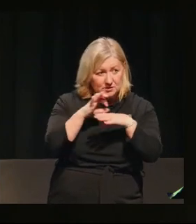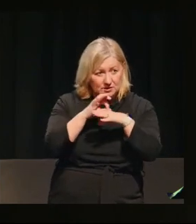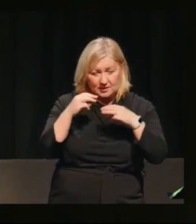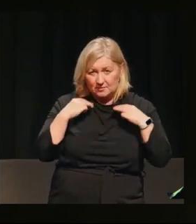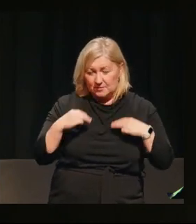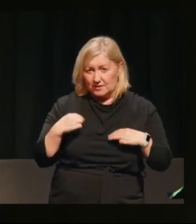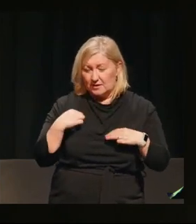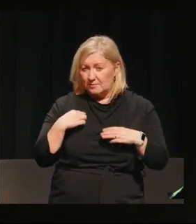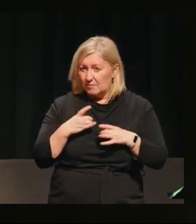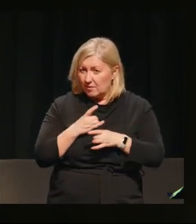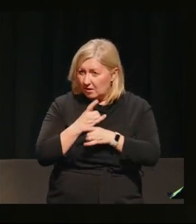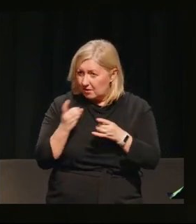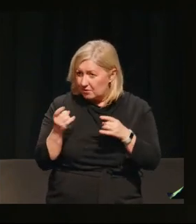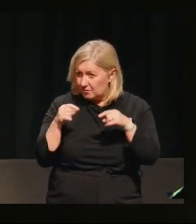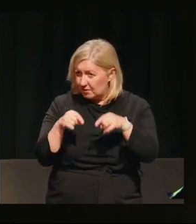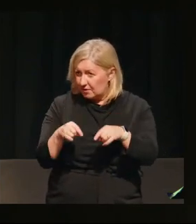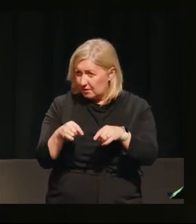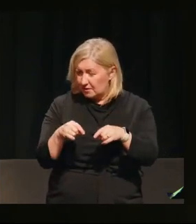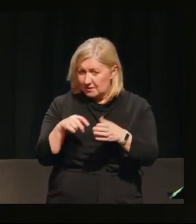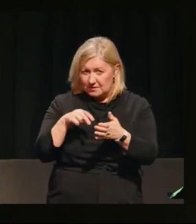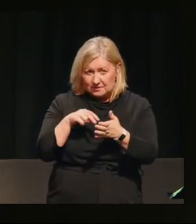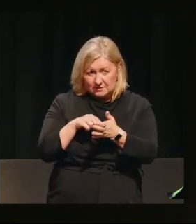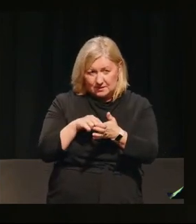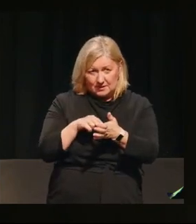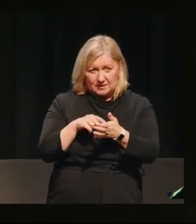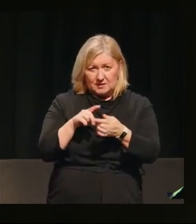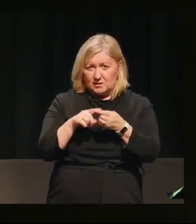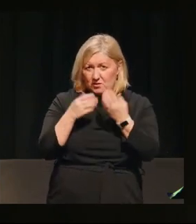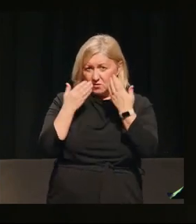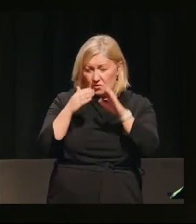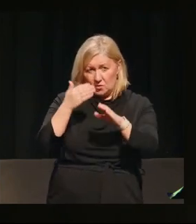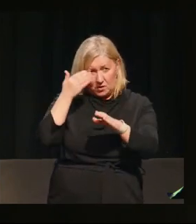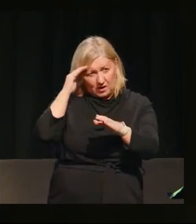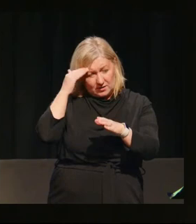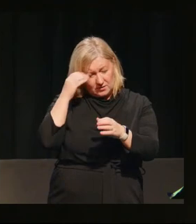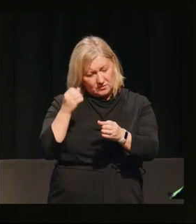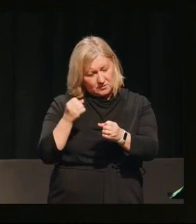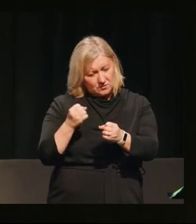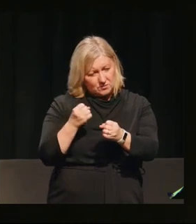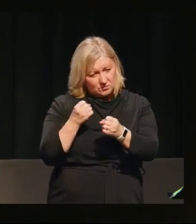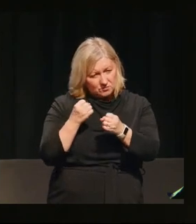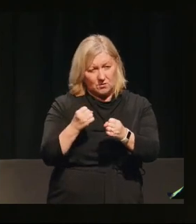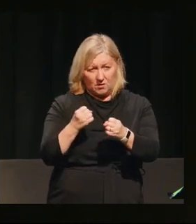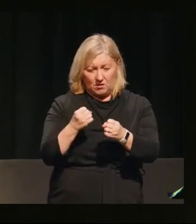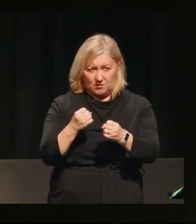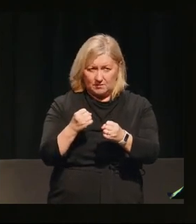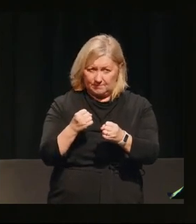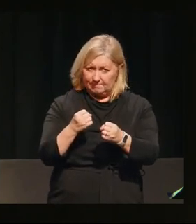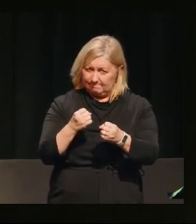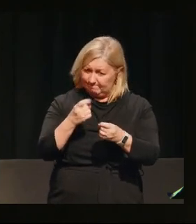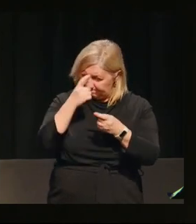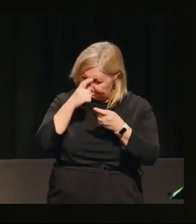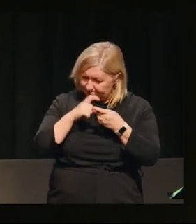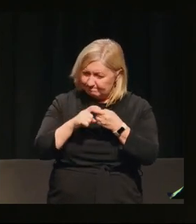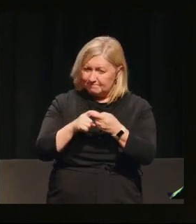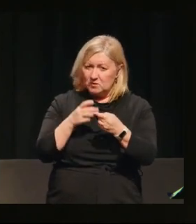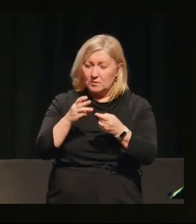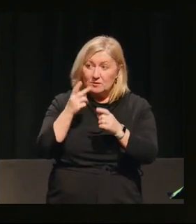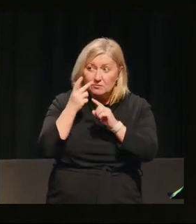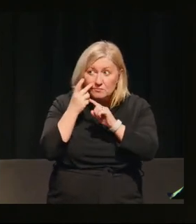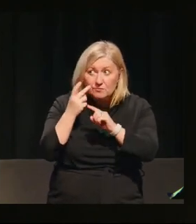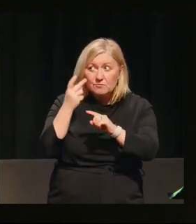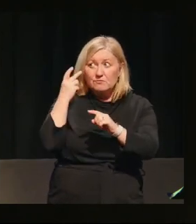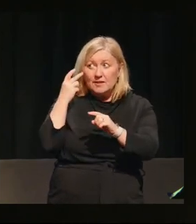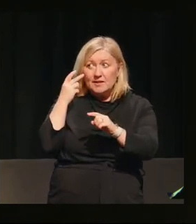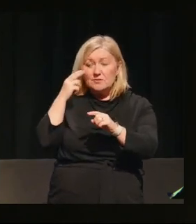to reaffirm Ireland's resolute commitment to reflecting and commemorating the Holocaust. As